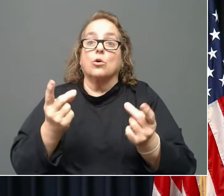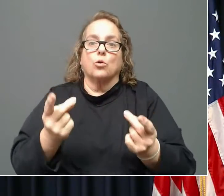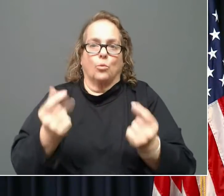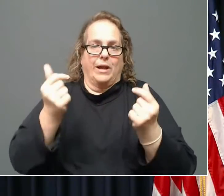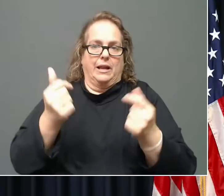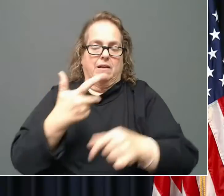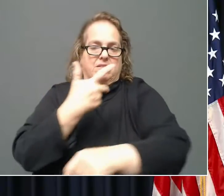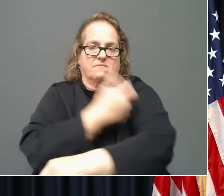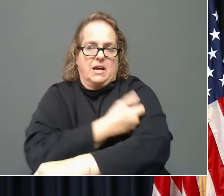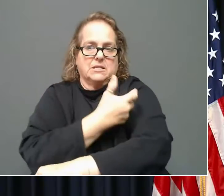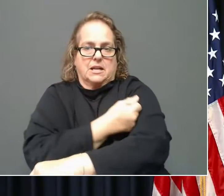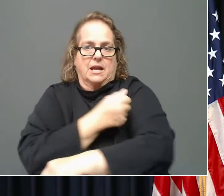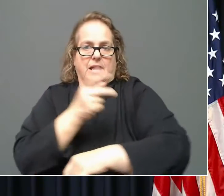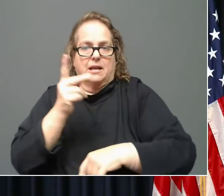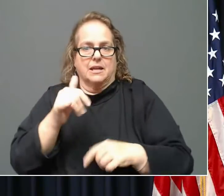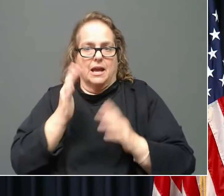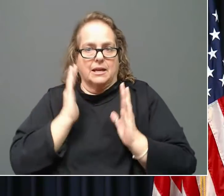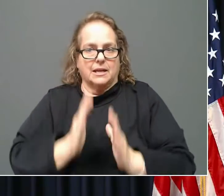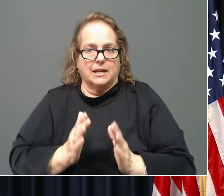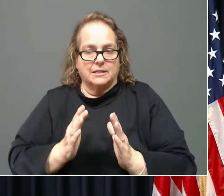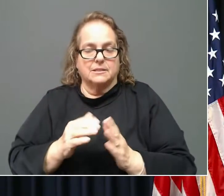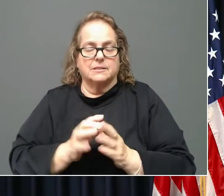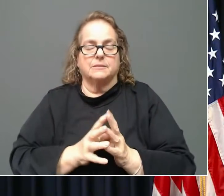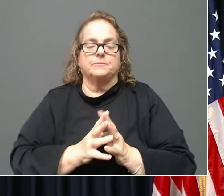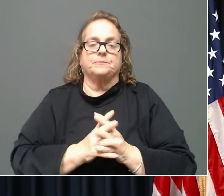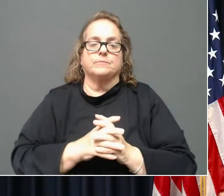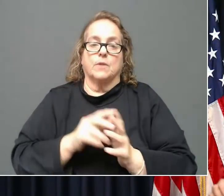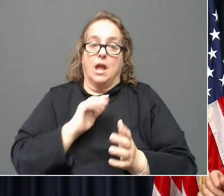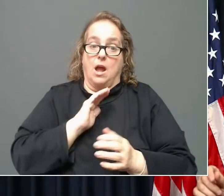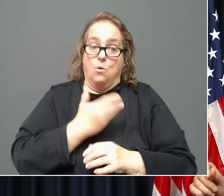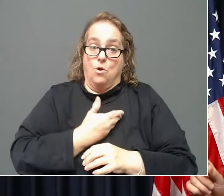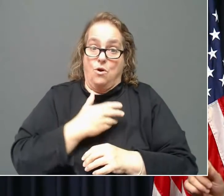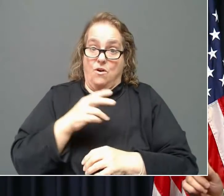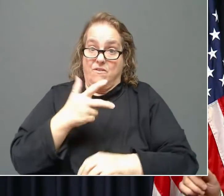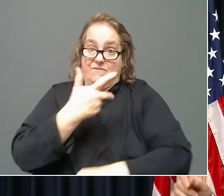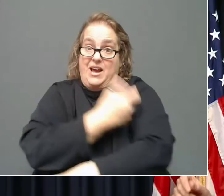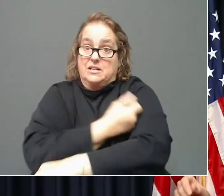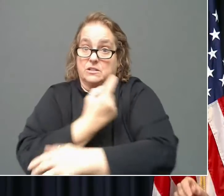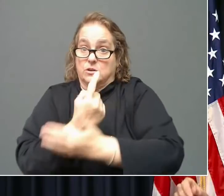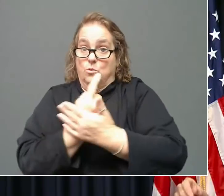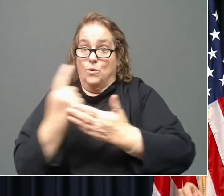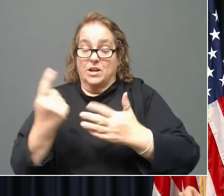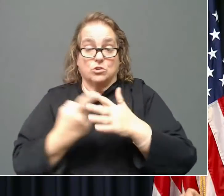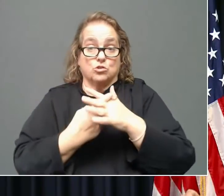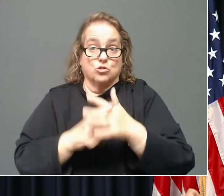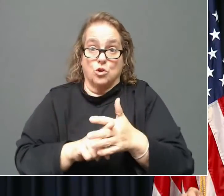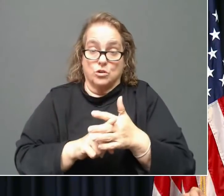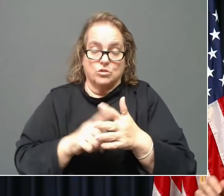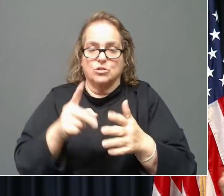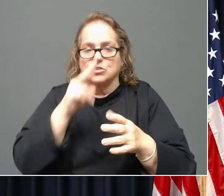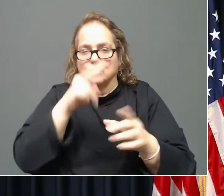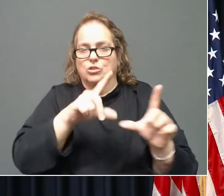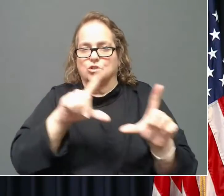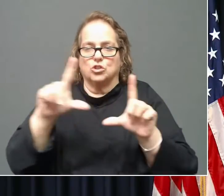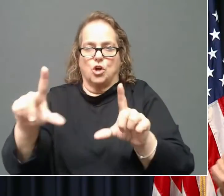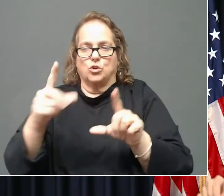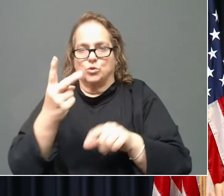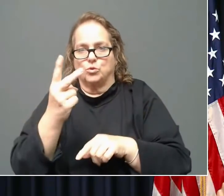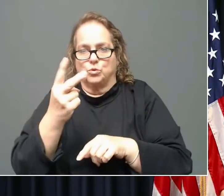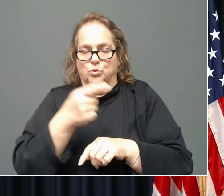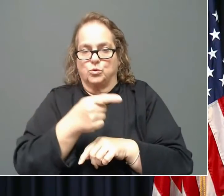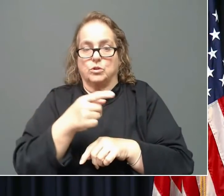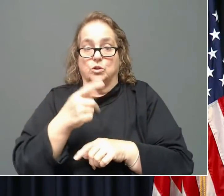Kentuckians and Americans. Our vaccine week runs, if we can show chart 2 of vaccines, Tuesday